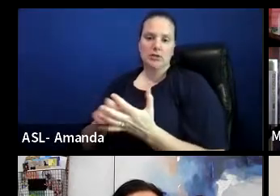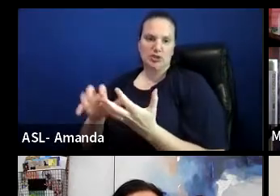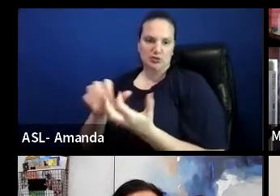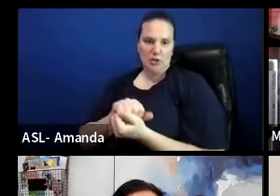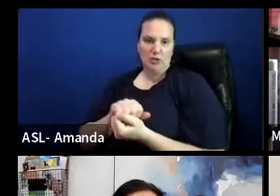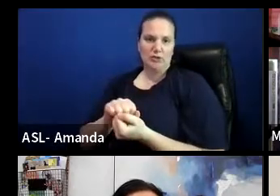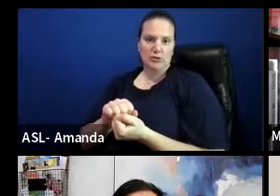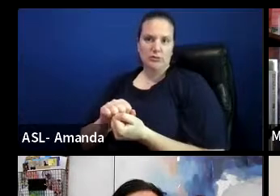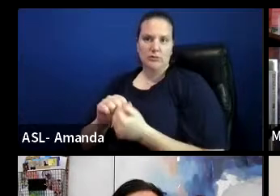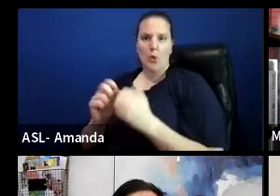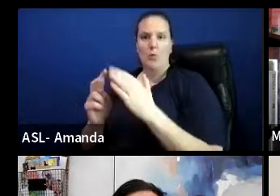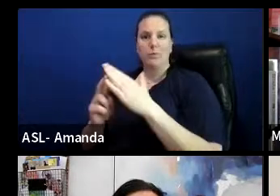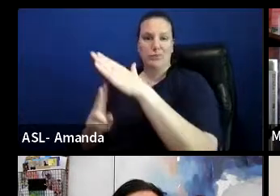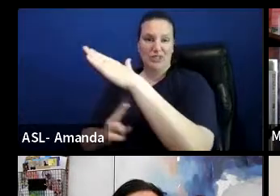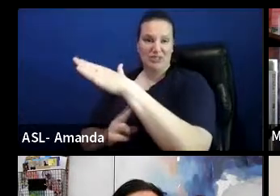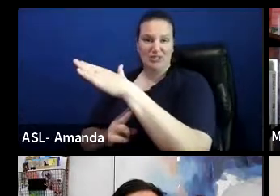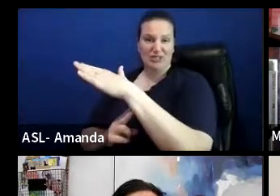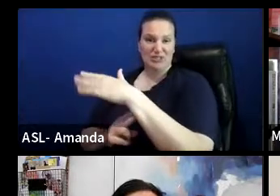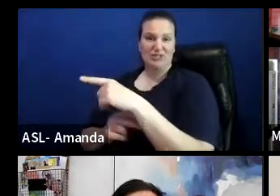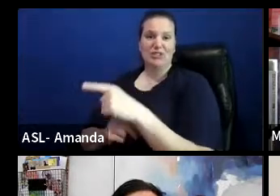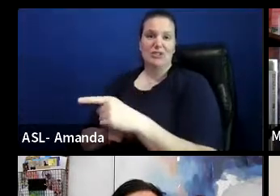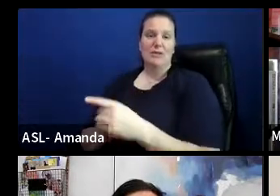destruction of the bridge in